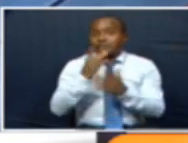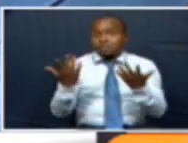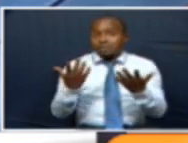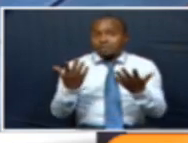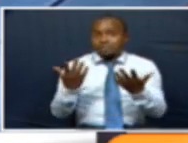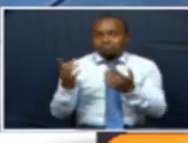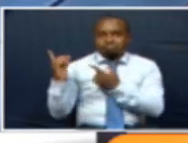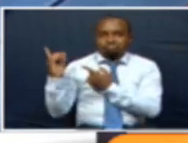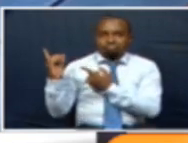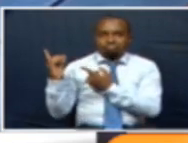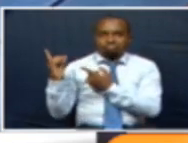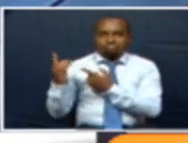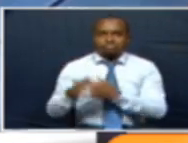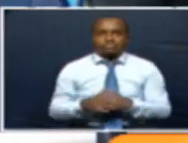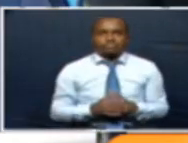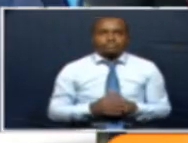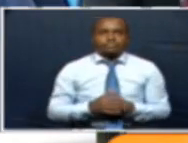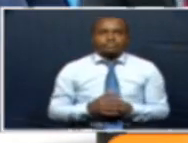the president's speech.